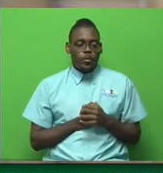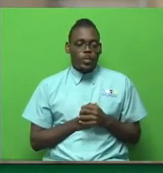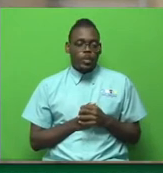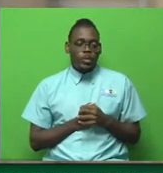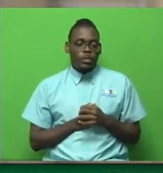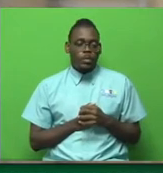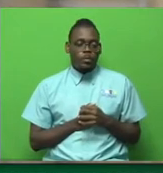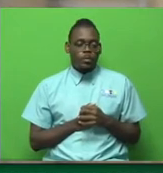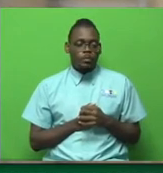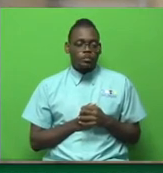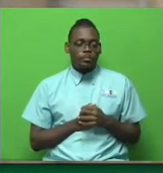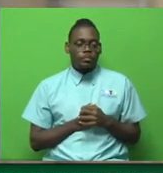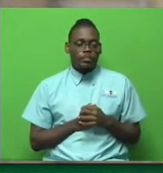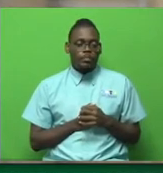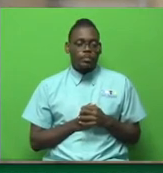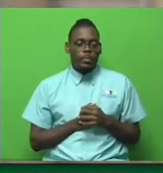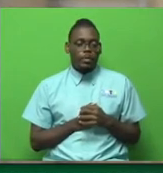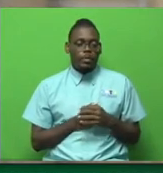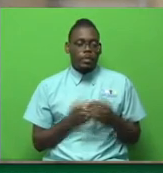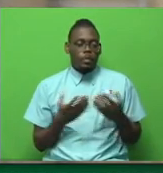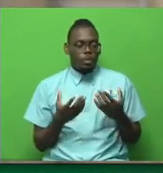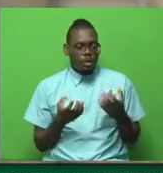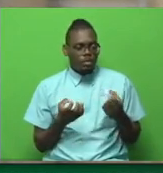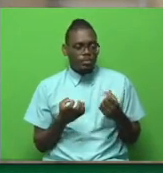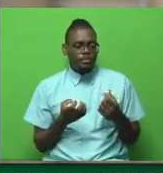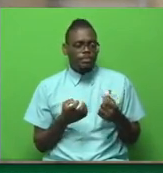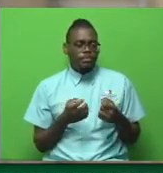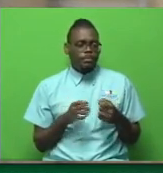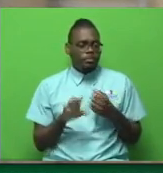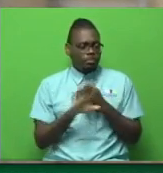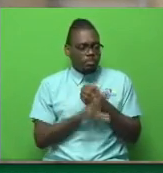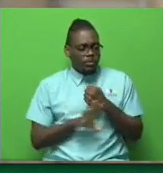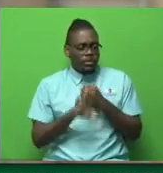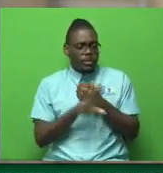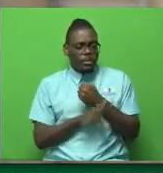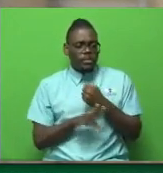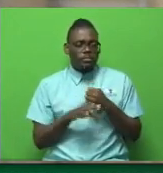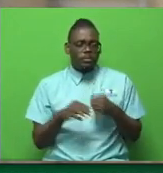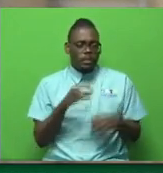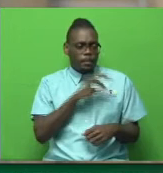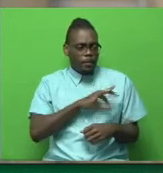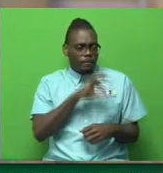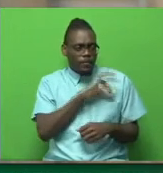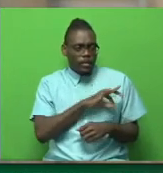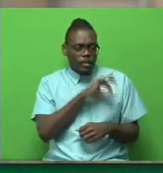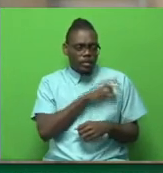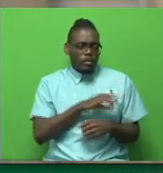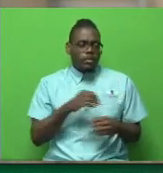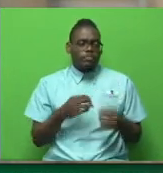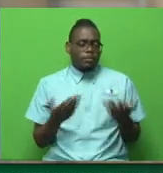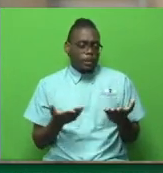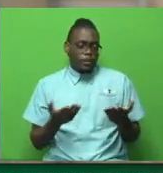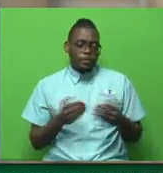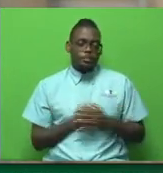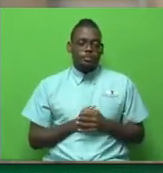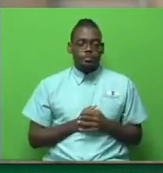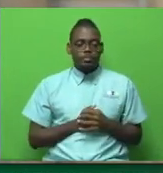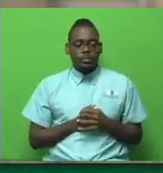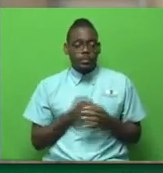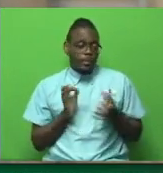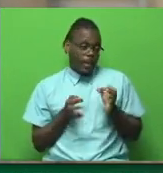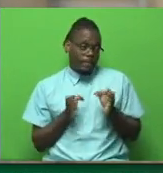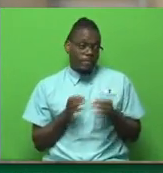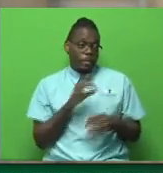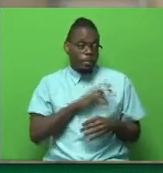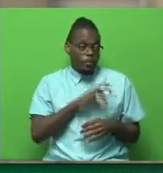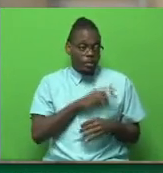protecting the exchange rate of this country if investors do not believe in the Trinidad and Tobago economy they will stop spending and